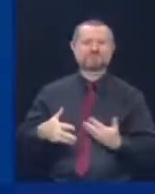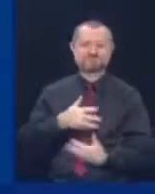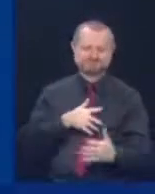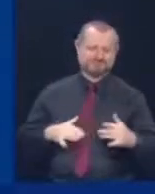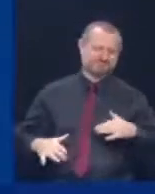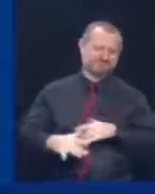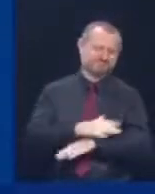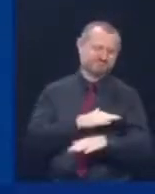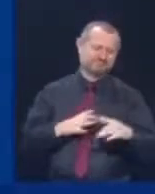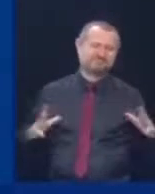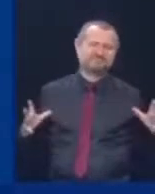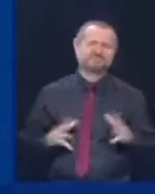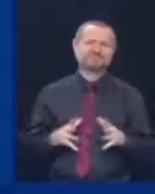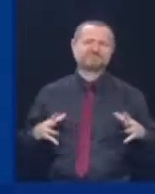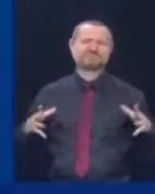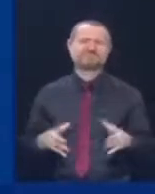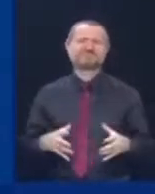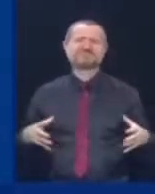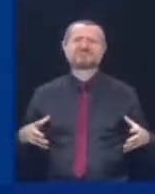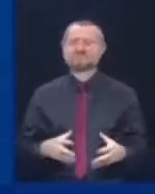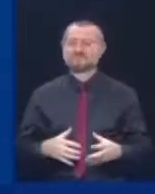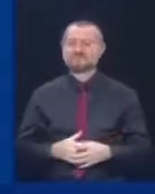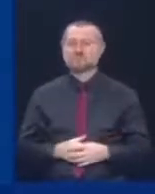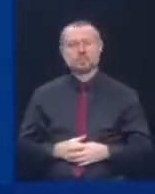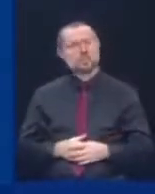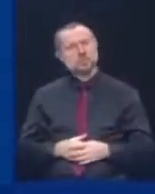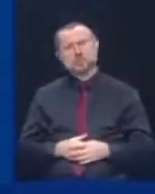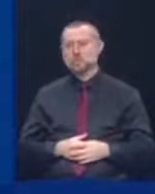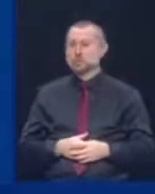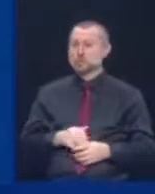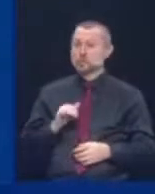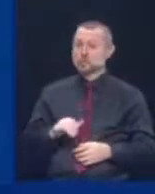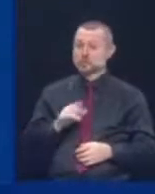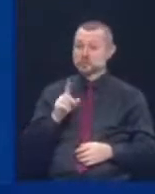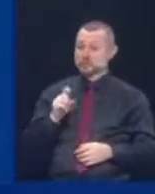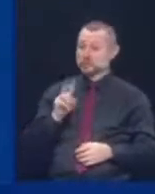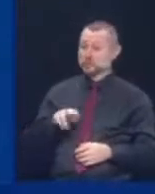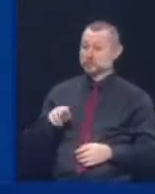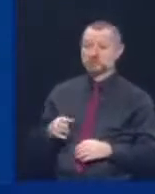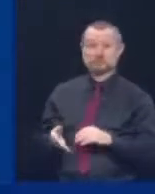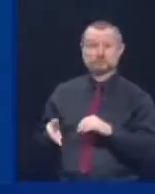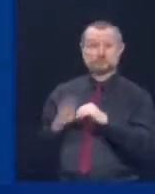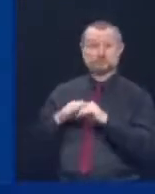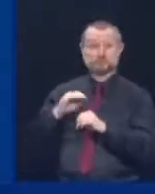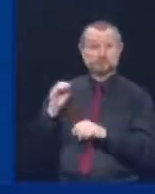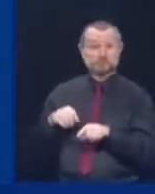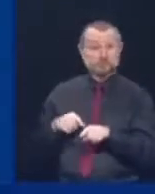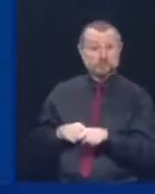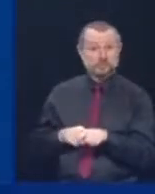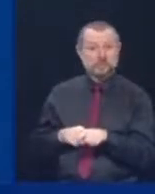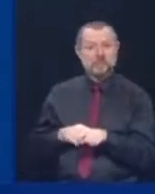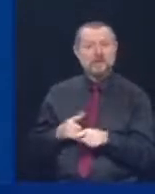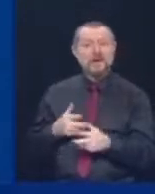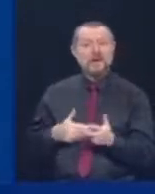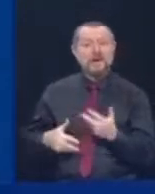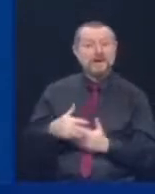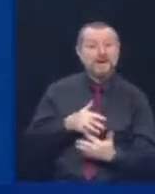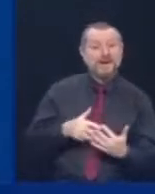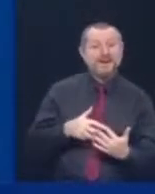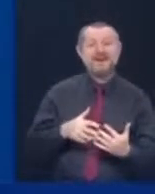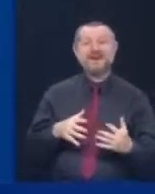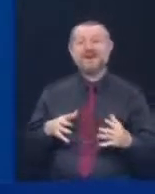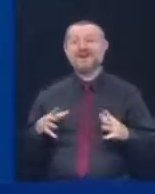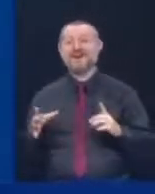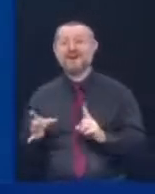You put that rate of increase together with an additional increase from the high level of social activity,